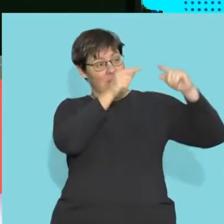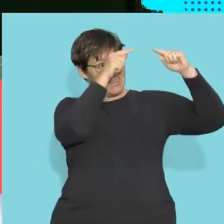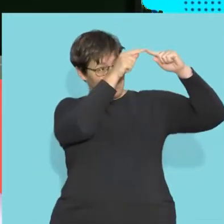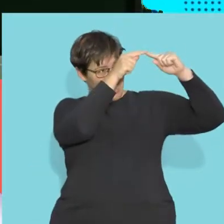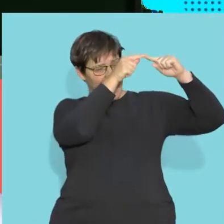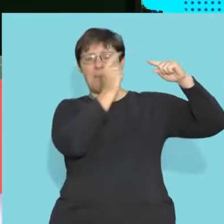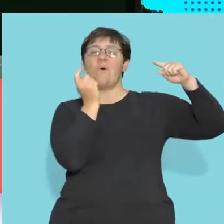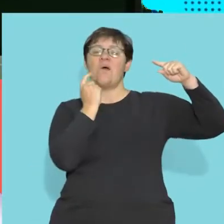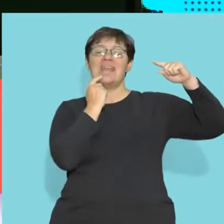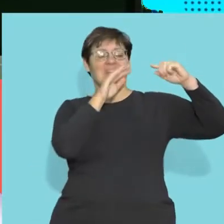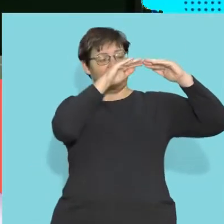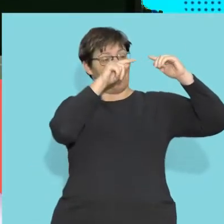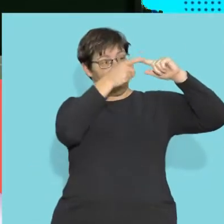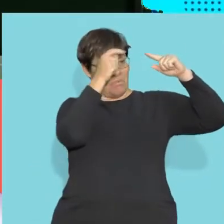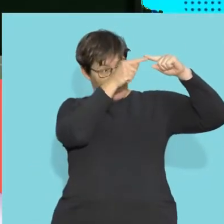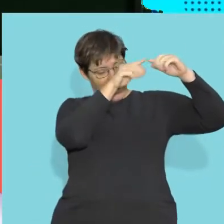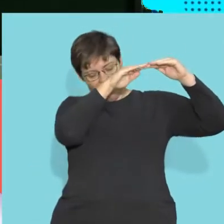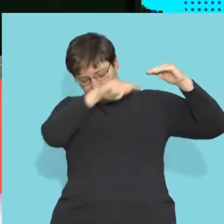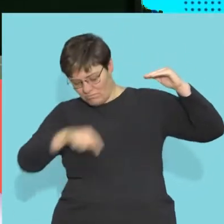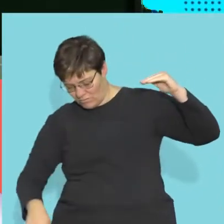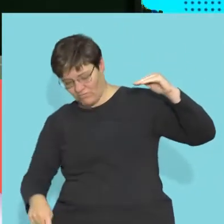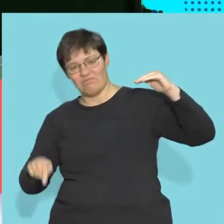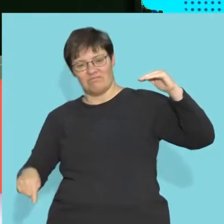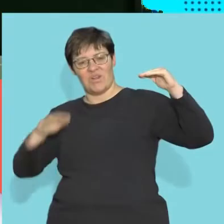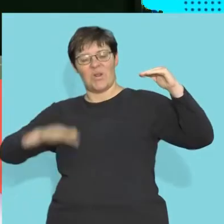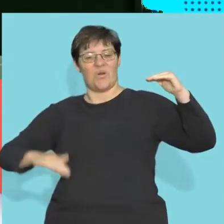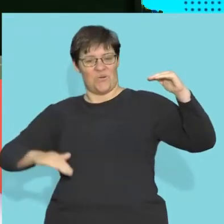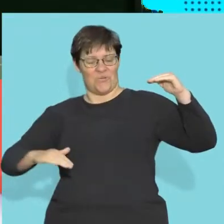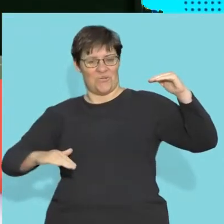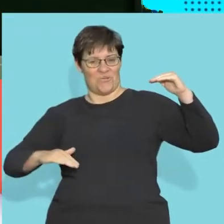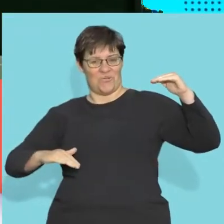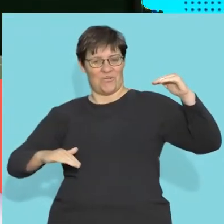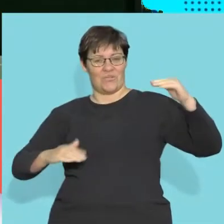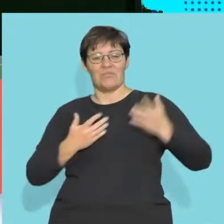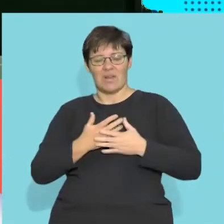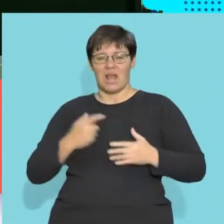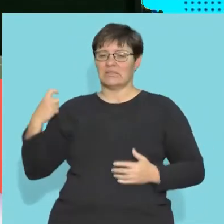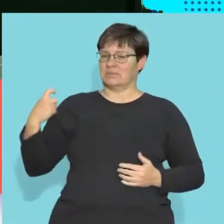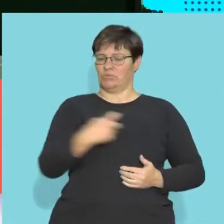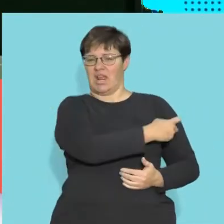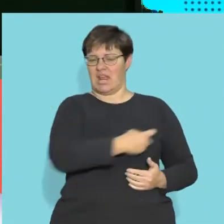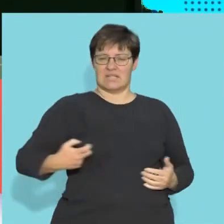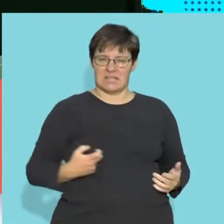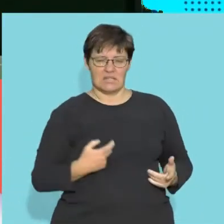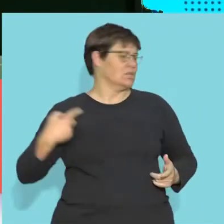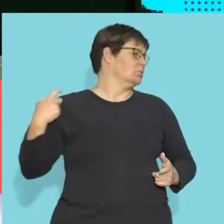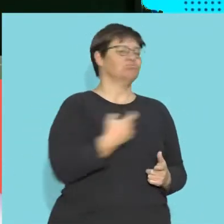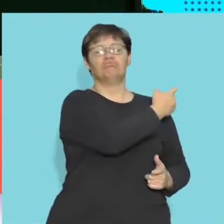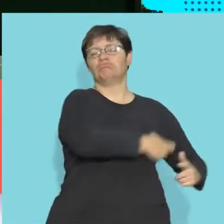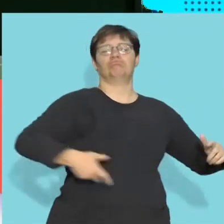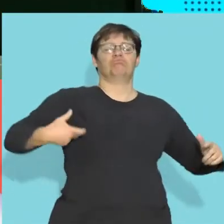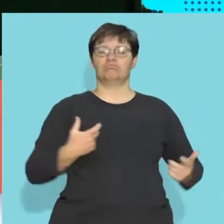move from a high to a low concentration. I'm sure some of you have sprayed deodorant, and you